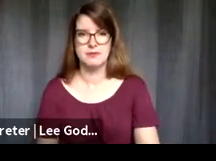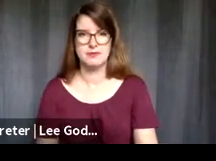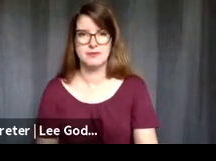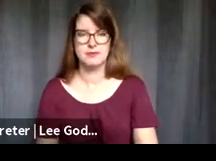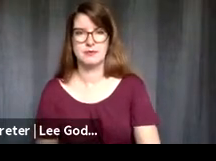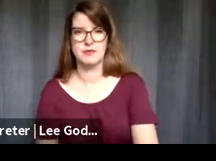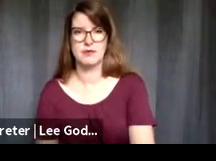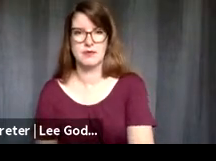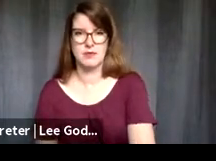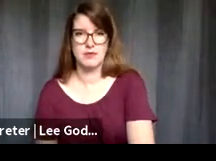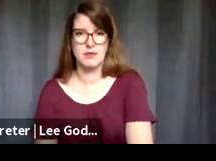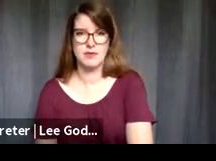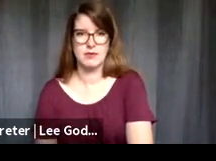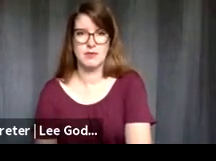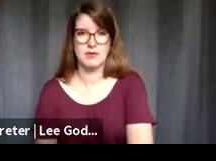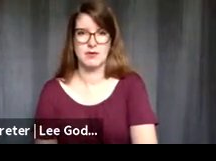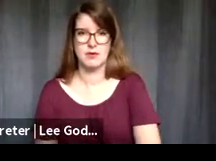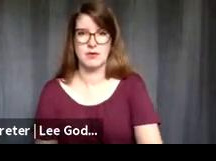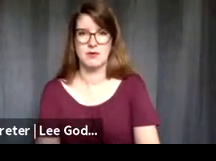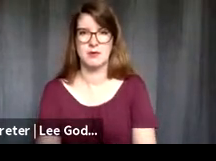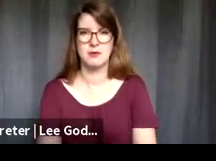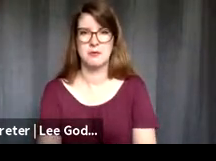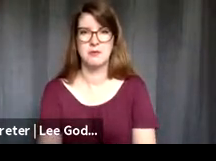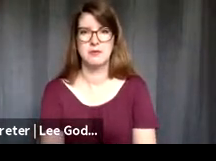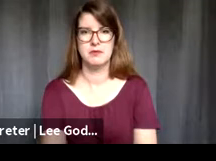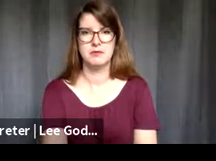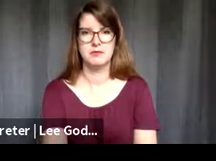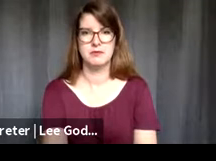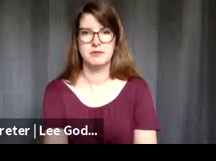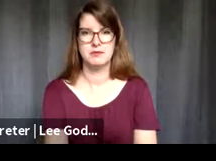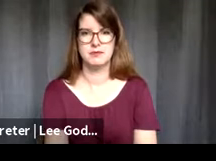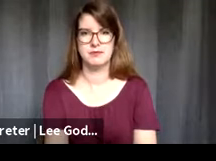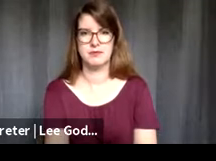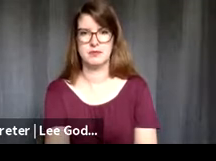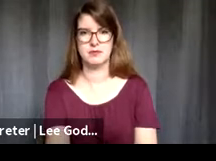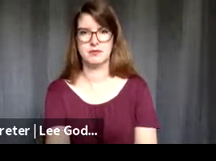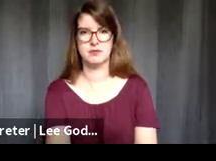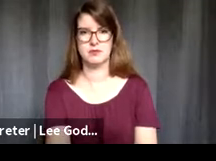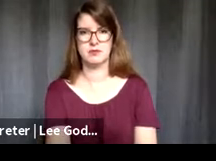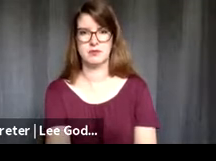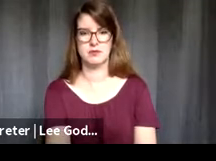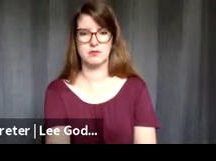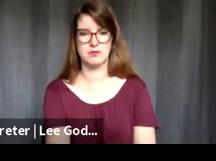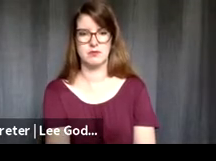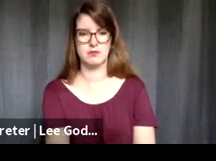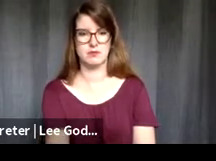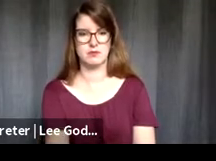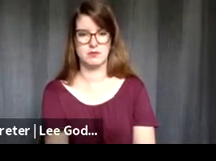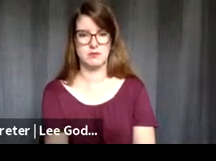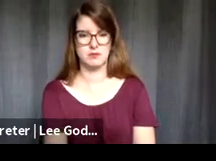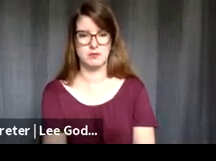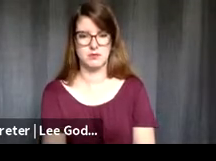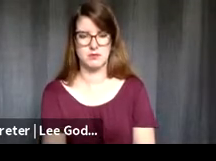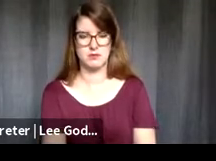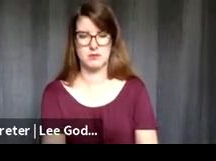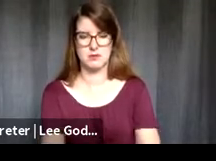been pleased to give you the kingdom. What's coming? So sell your possessions and give to the poor and provide purses for yourselves that will